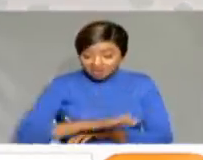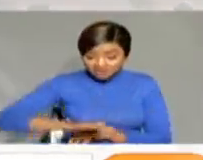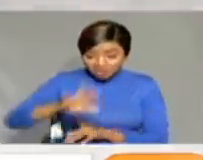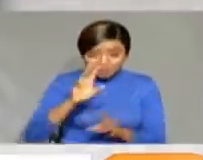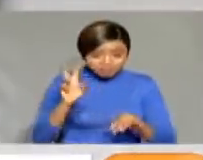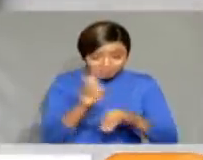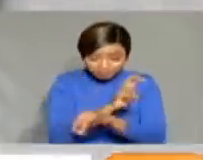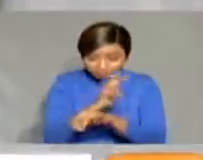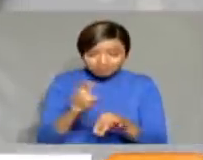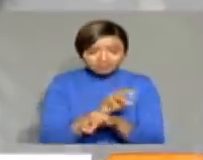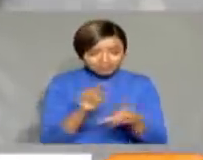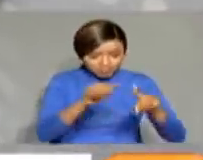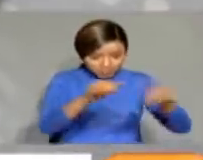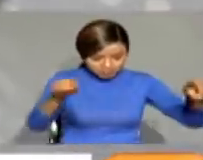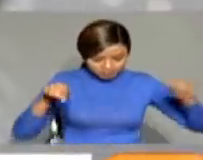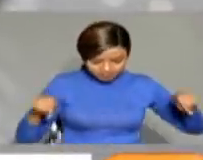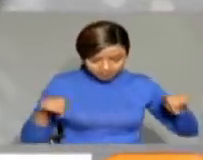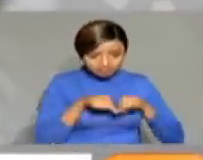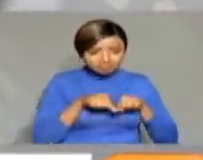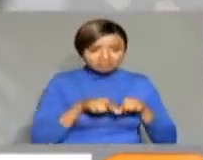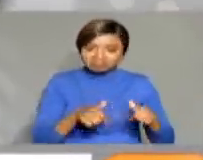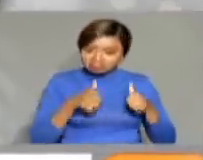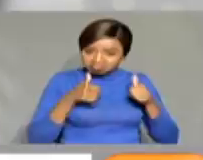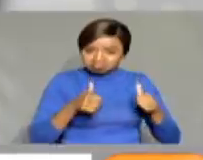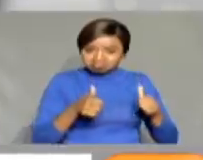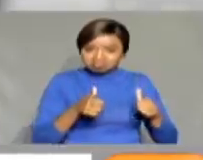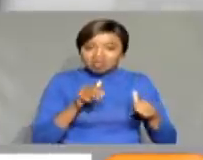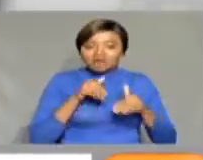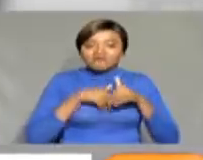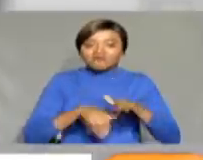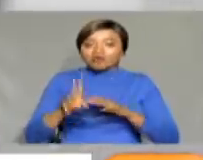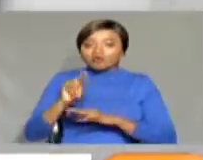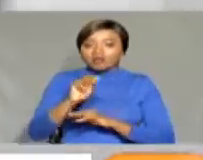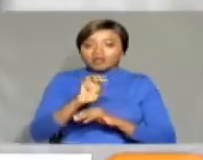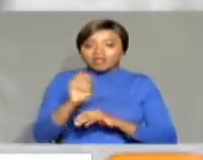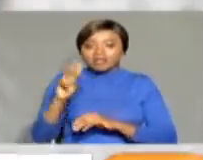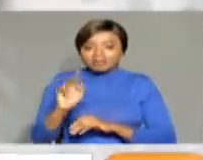monitored are within the recommended threshold as per the NEMA and the World Health